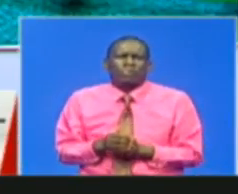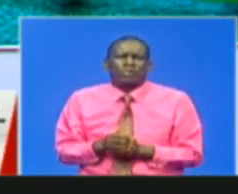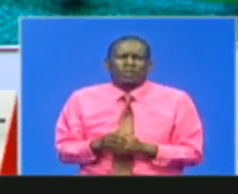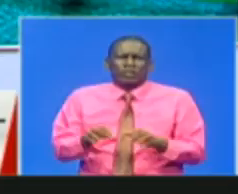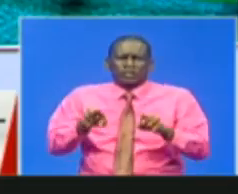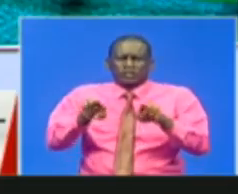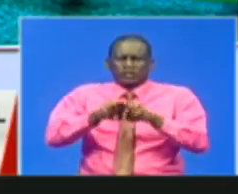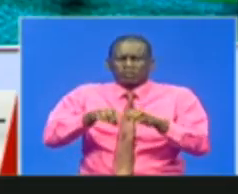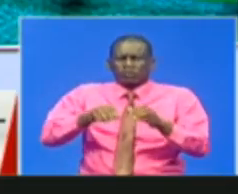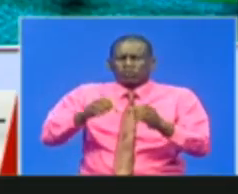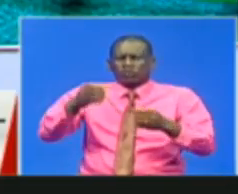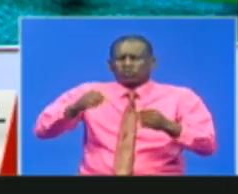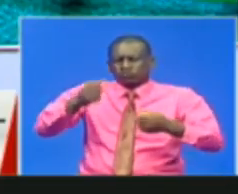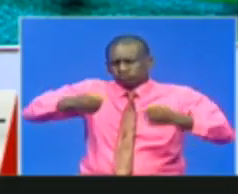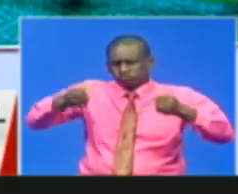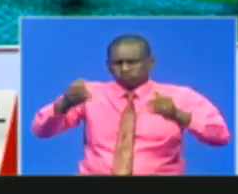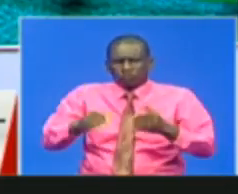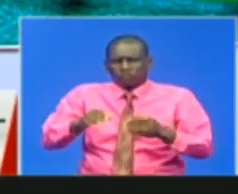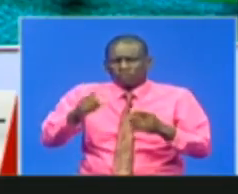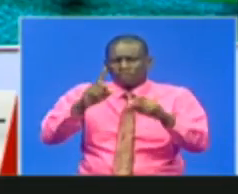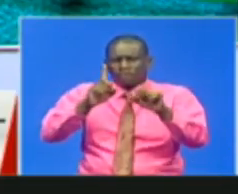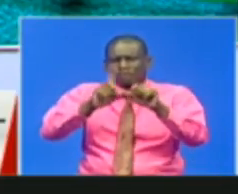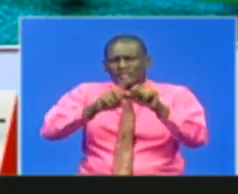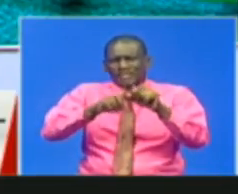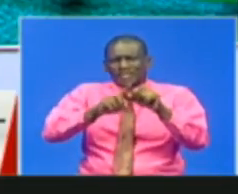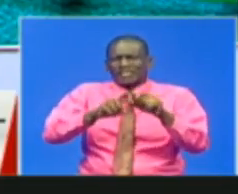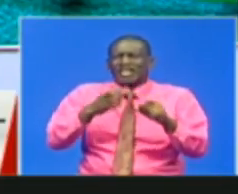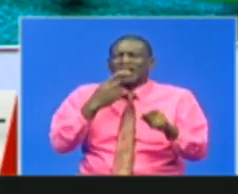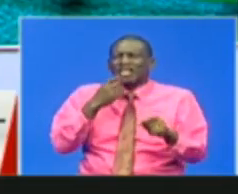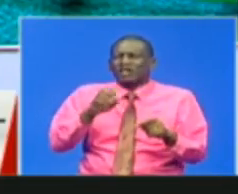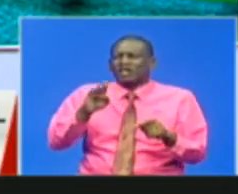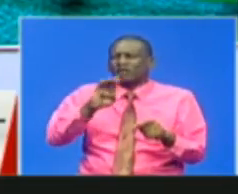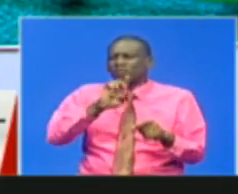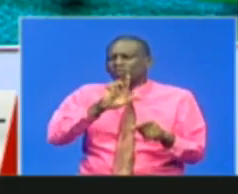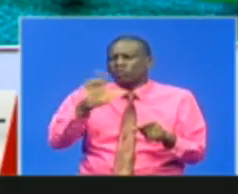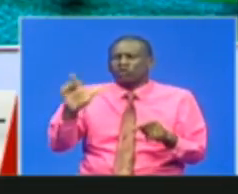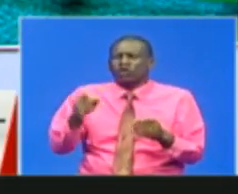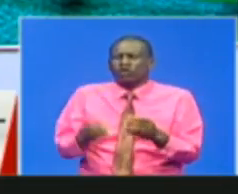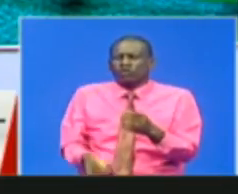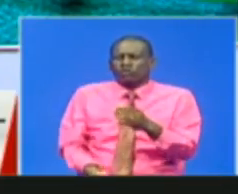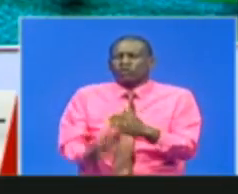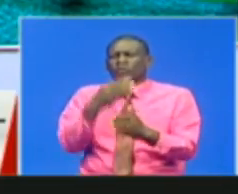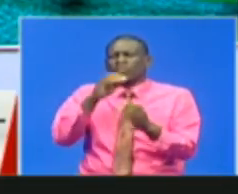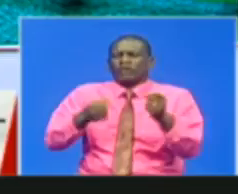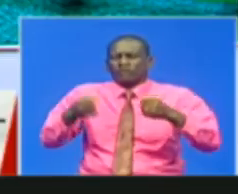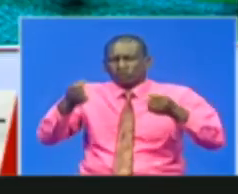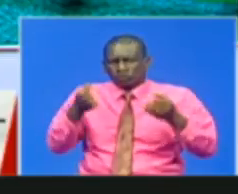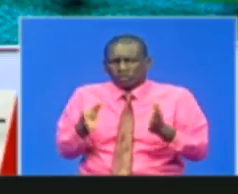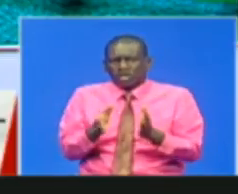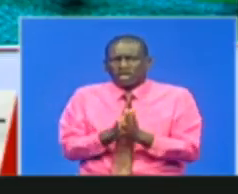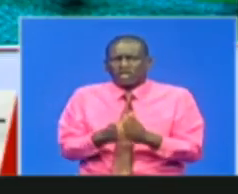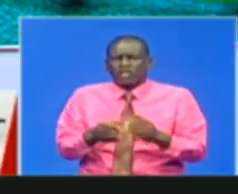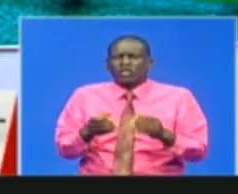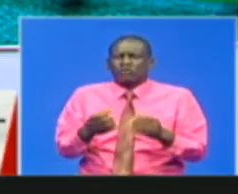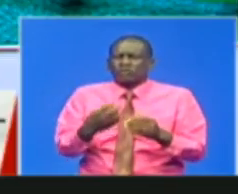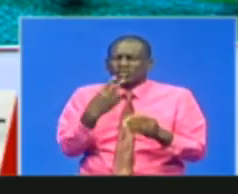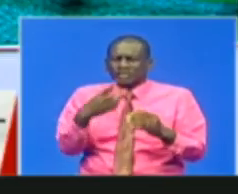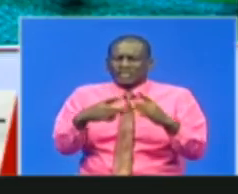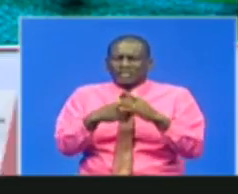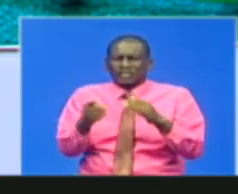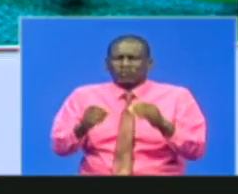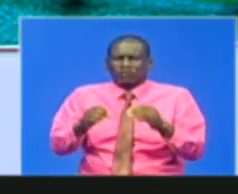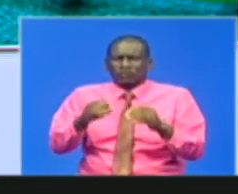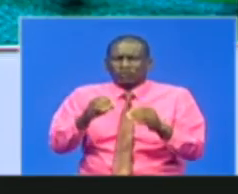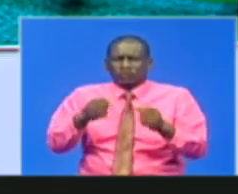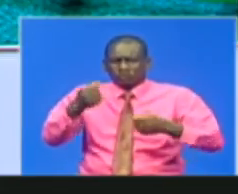And still on Formula One, Mercedes and also Red Bull did unveil their cars today, and we look forward to the start of the Formula One season. On to